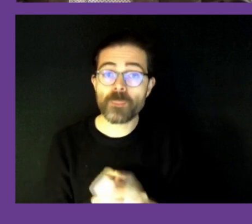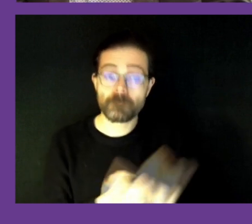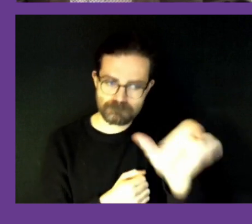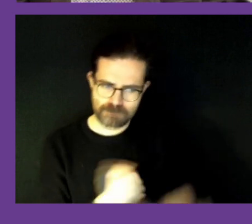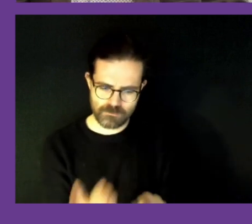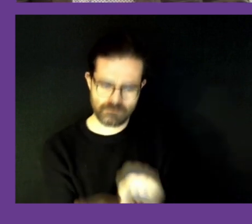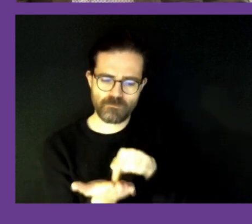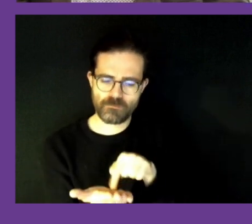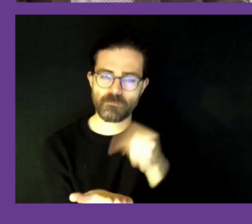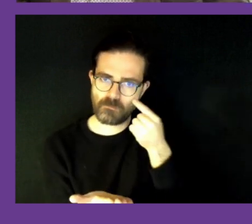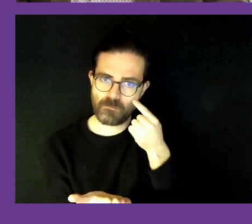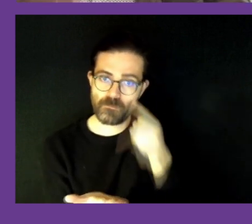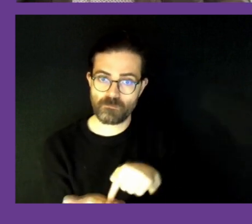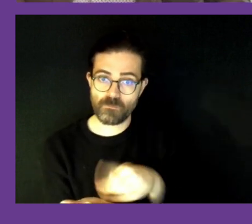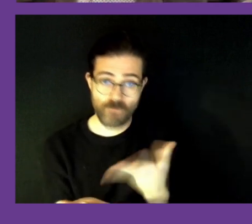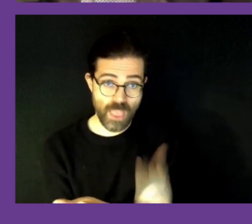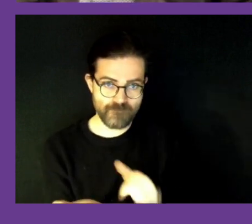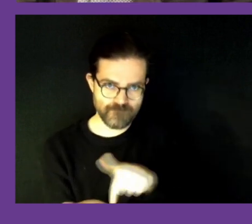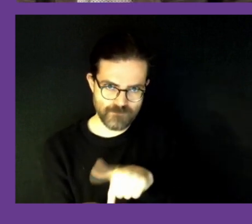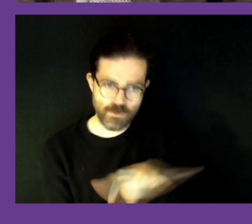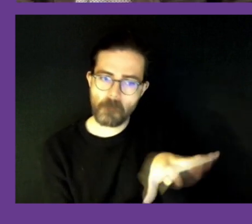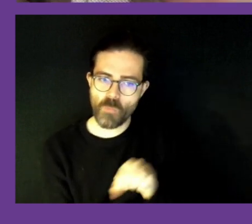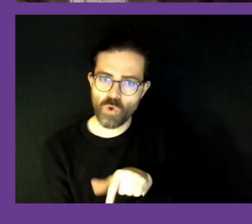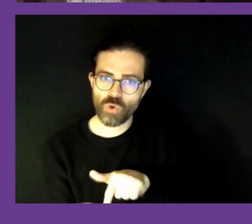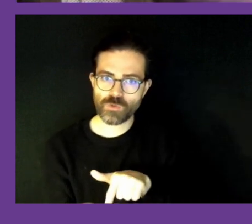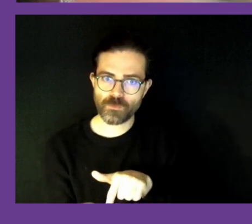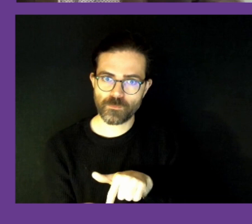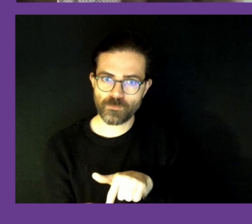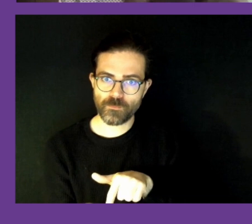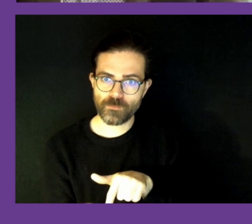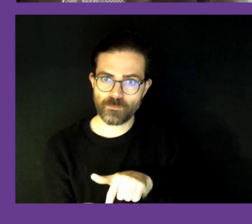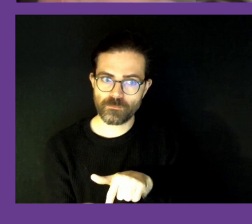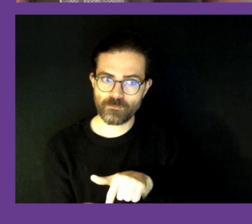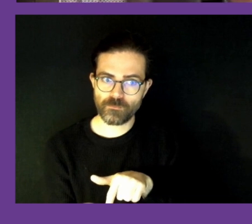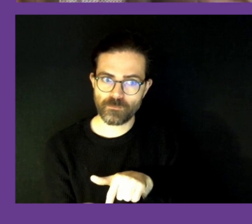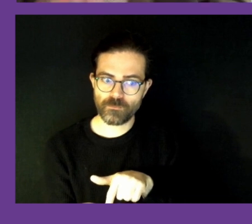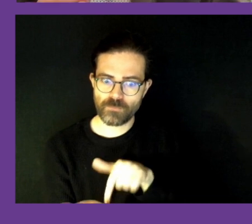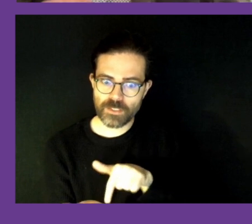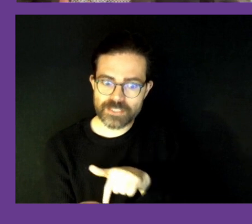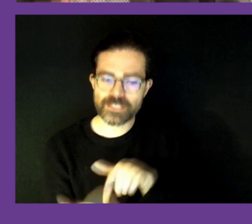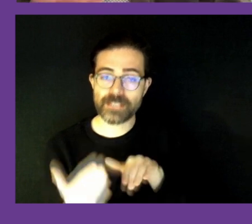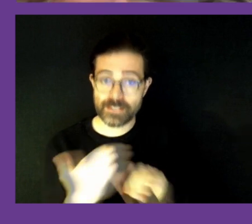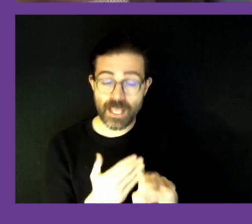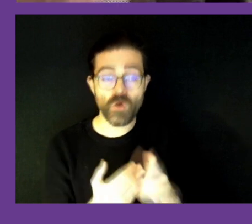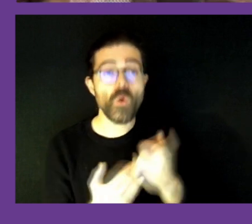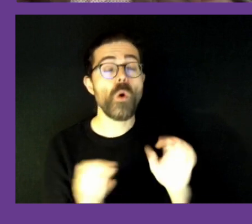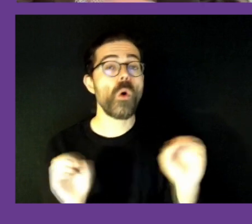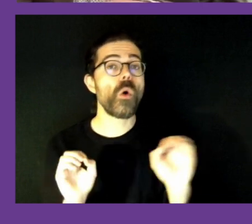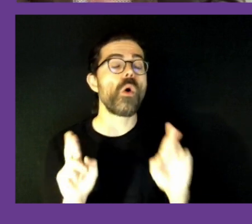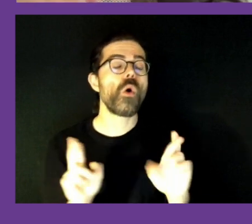that what you have been sold or what your government has bought